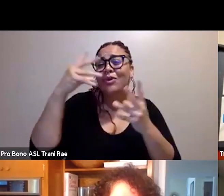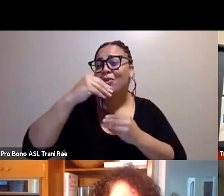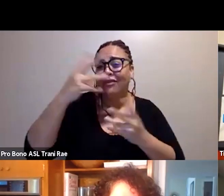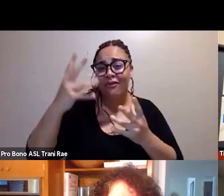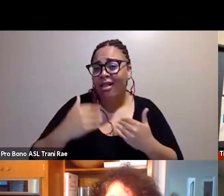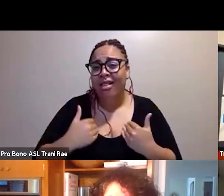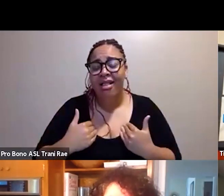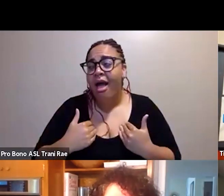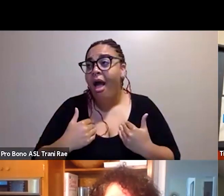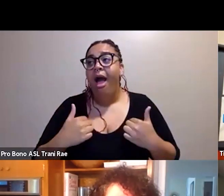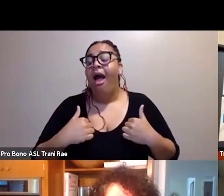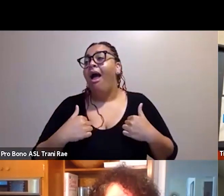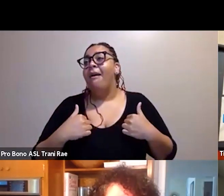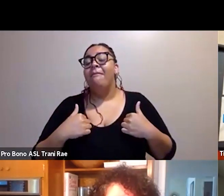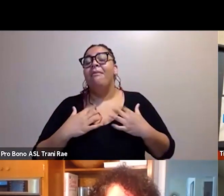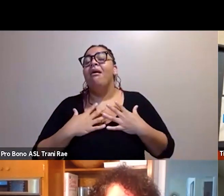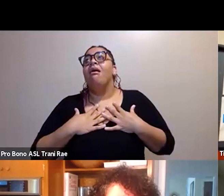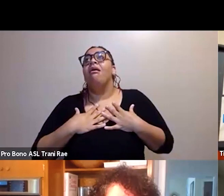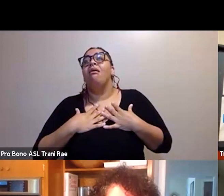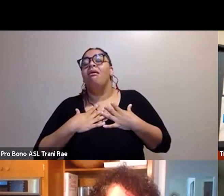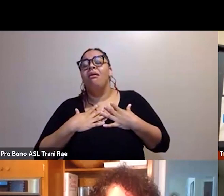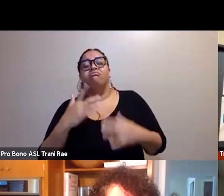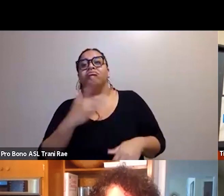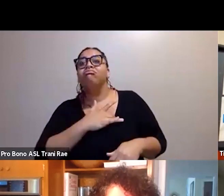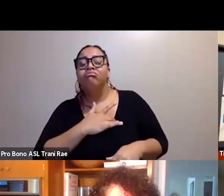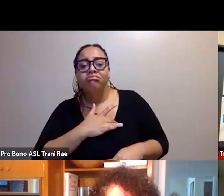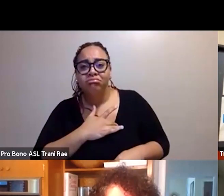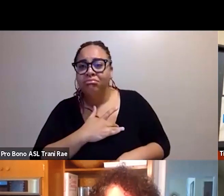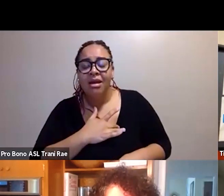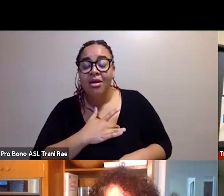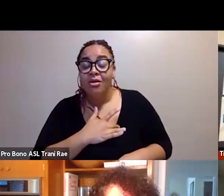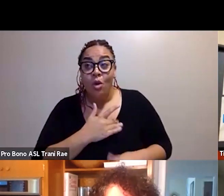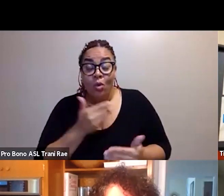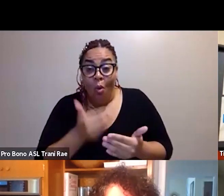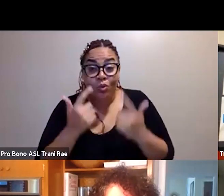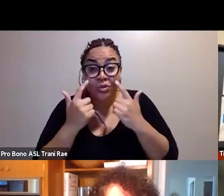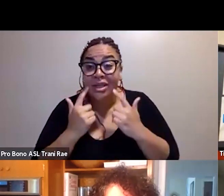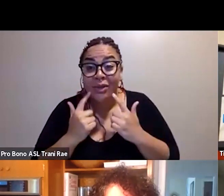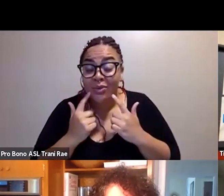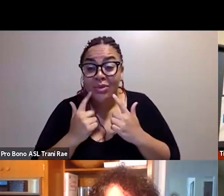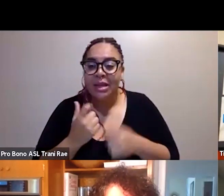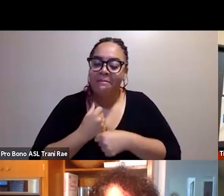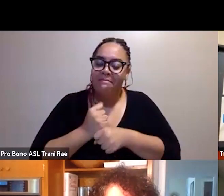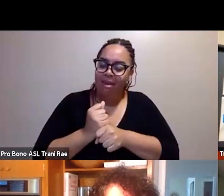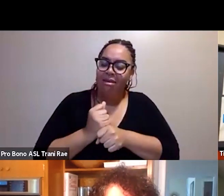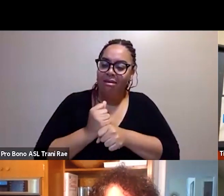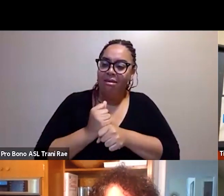am moved almost to tears to see these interpreters make our